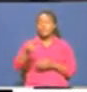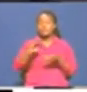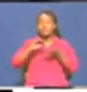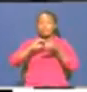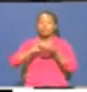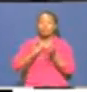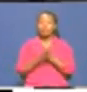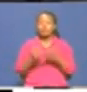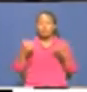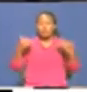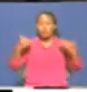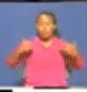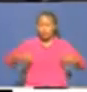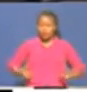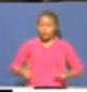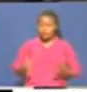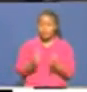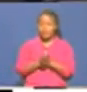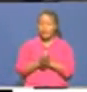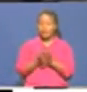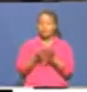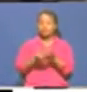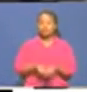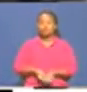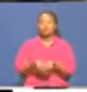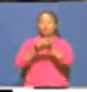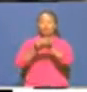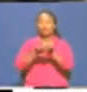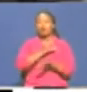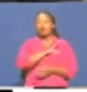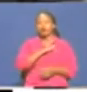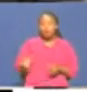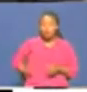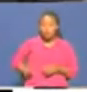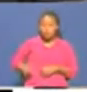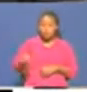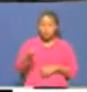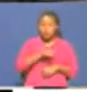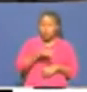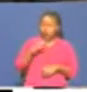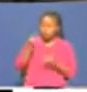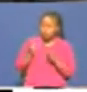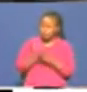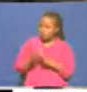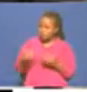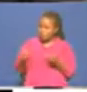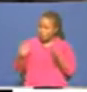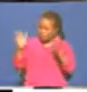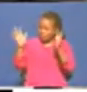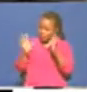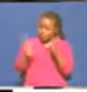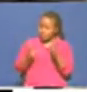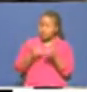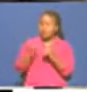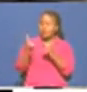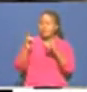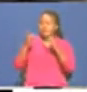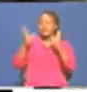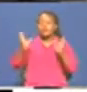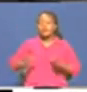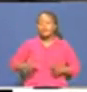behalf, together with the Beach Volleyball Commission, we want to be to appreciate the director of Graceland for